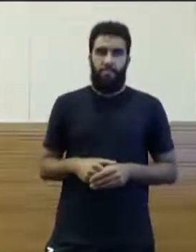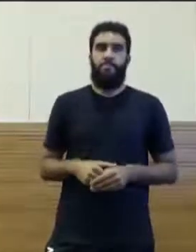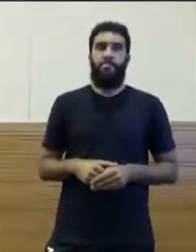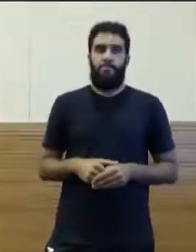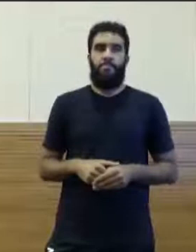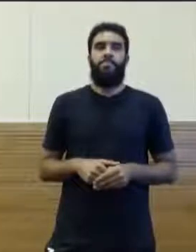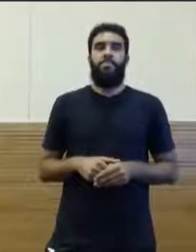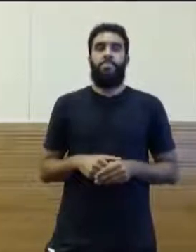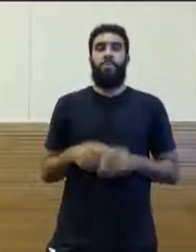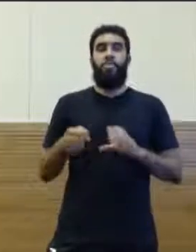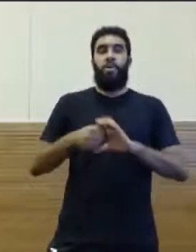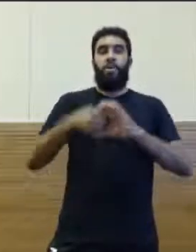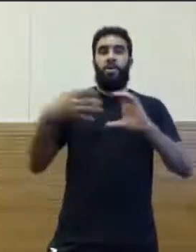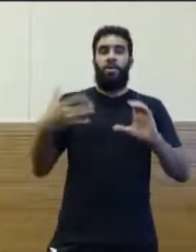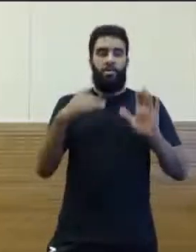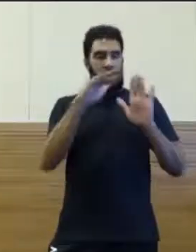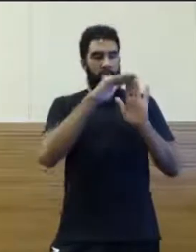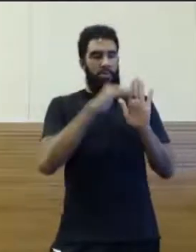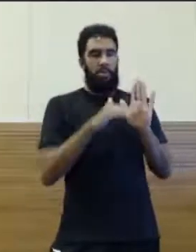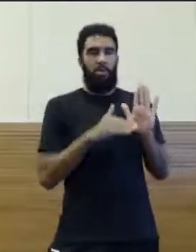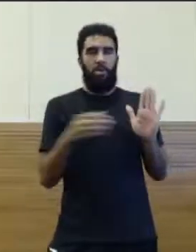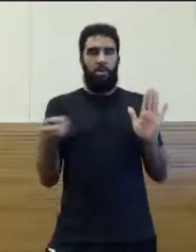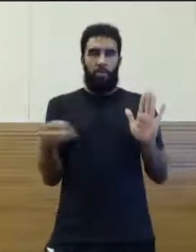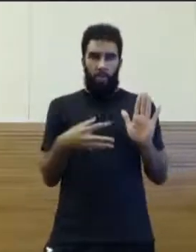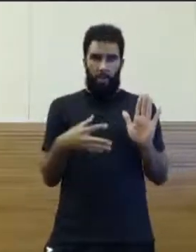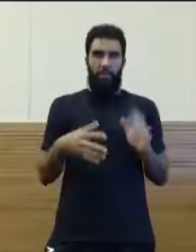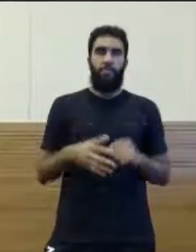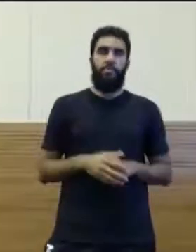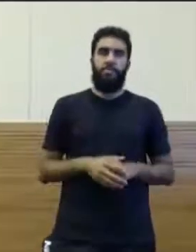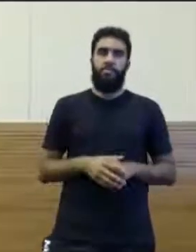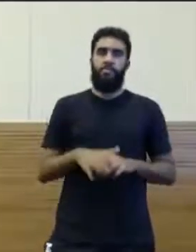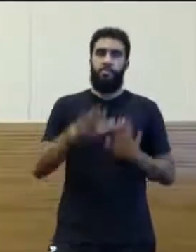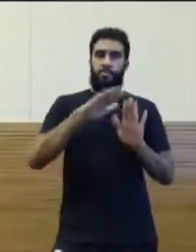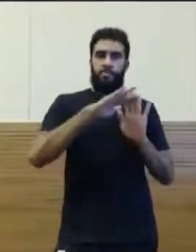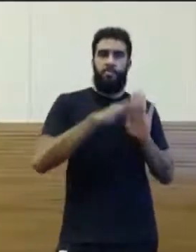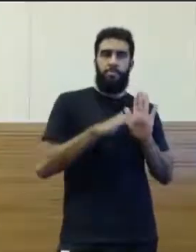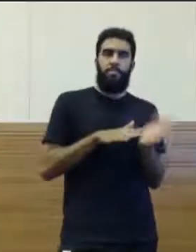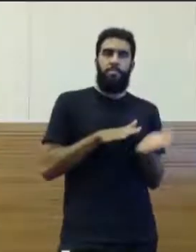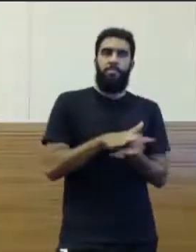would incorporate in the new classification.